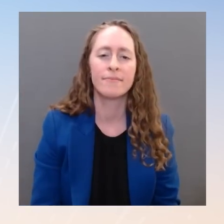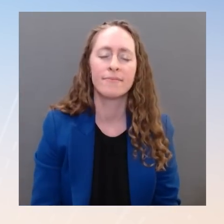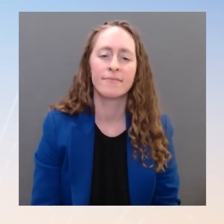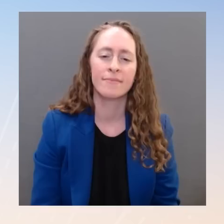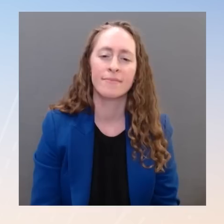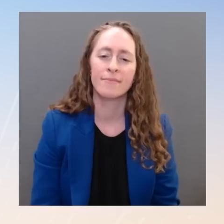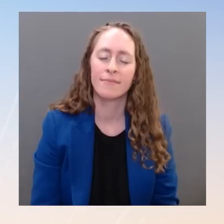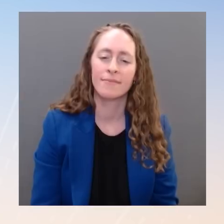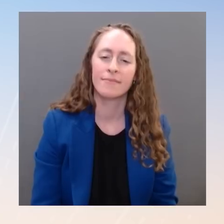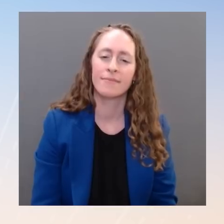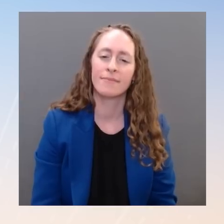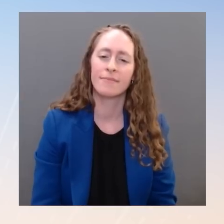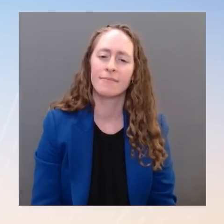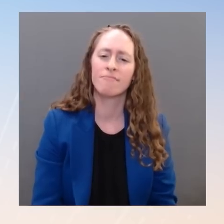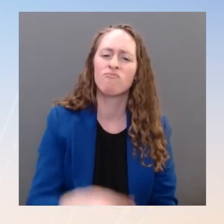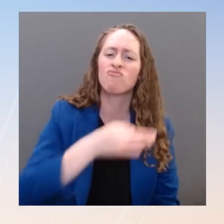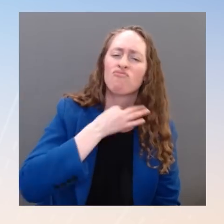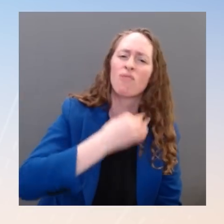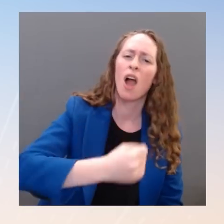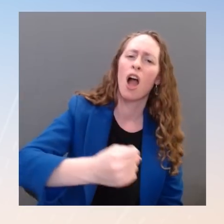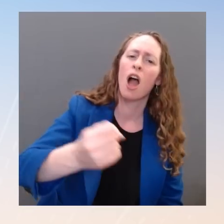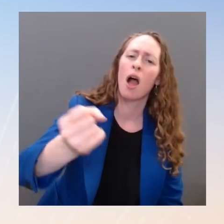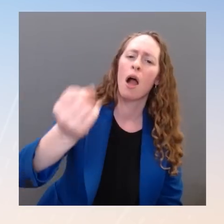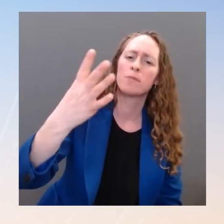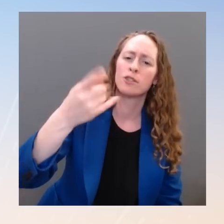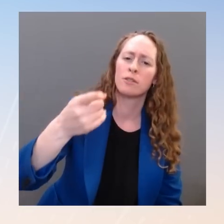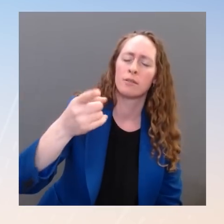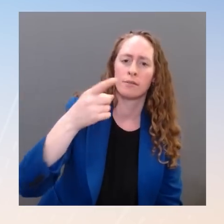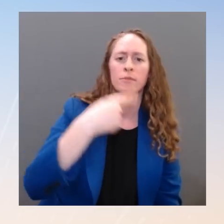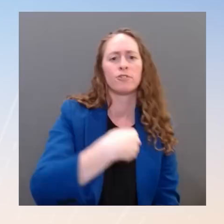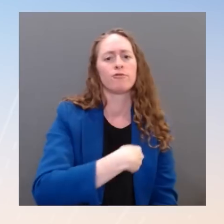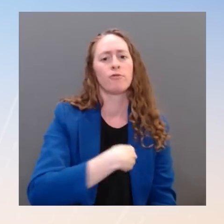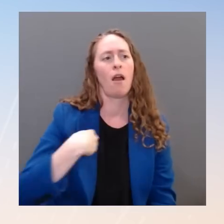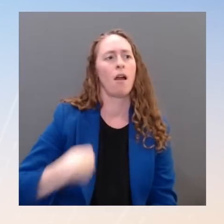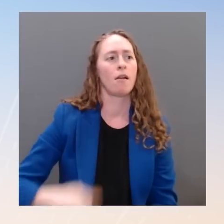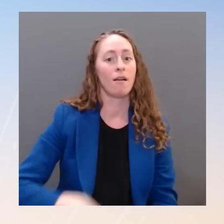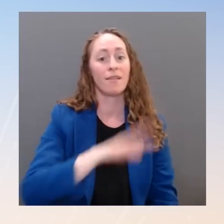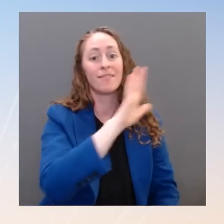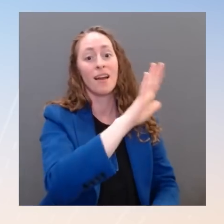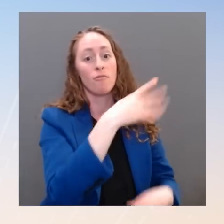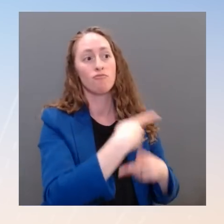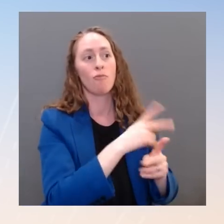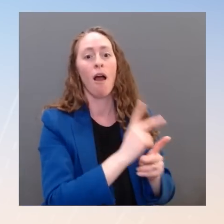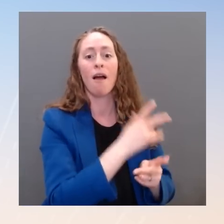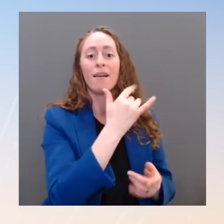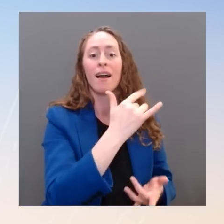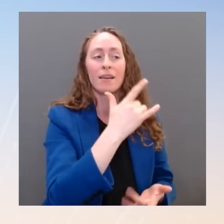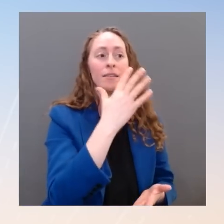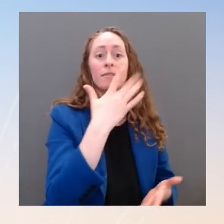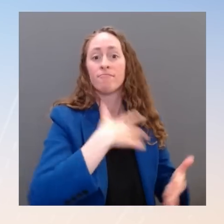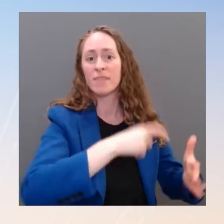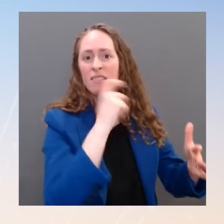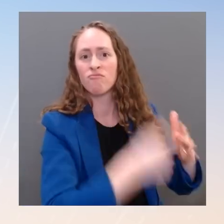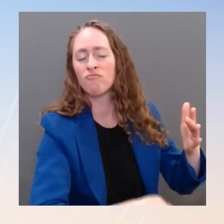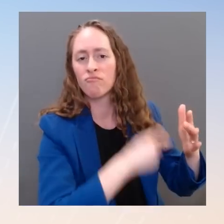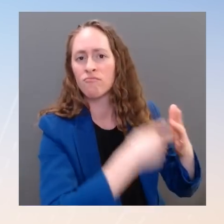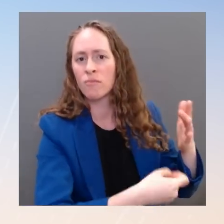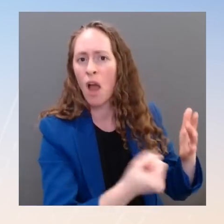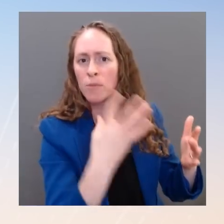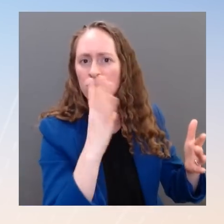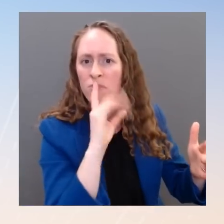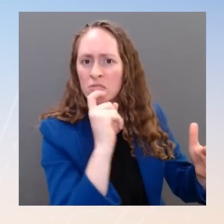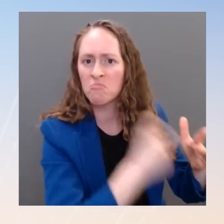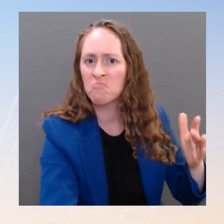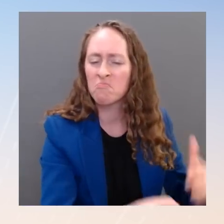there's an ongoing review of that led by Ambassador Tai at USTR, and we are certainly continuing to look at where